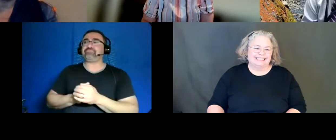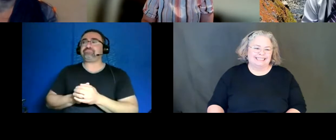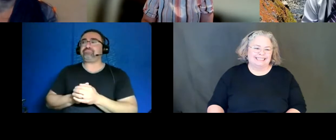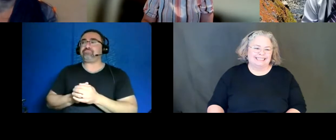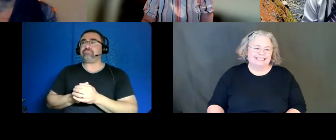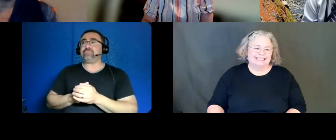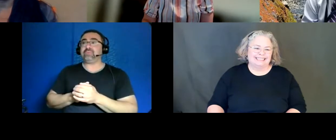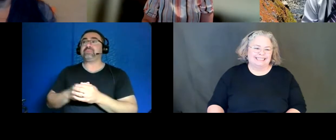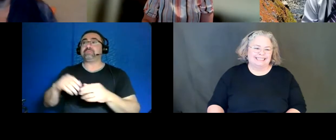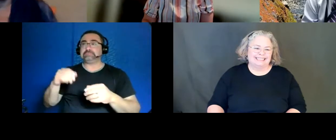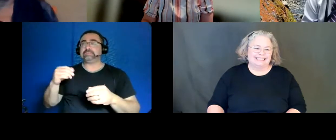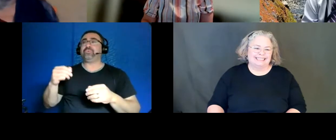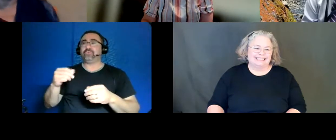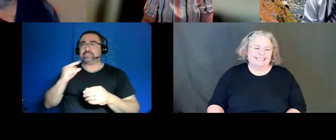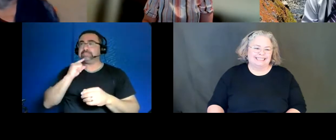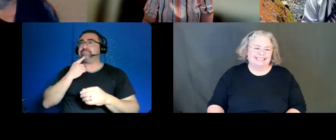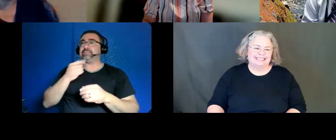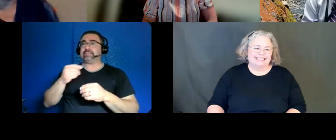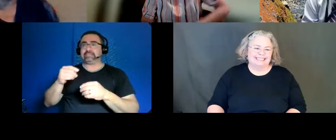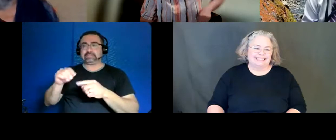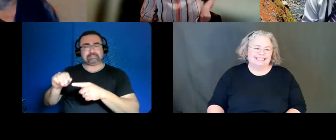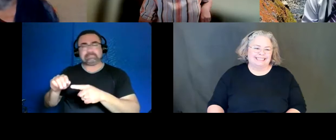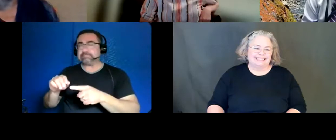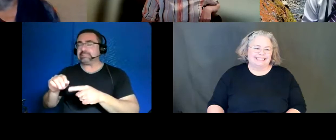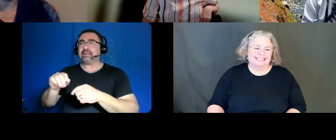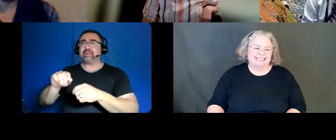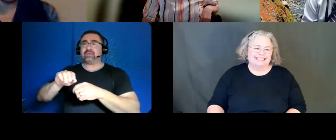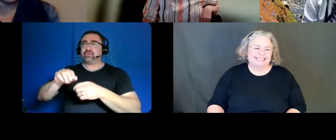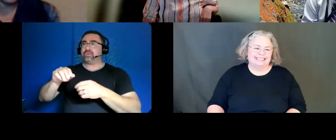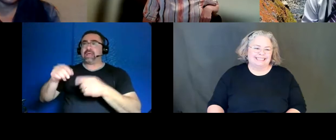bigger implications with taking people off of work